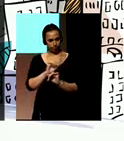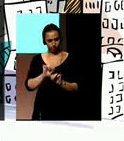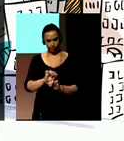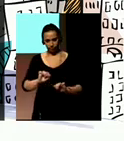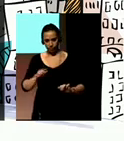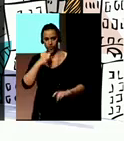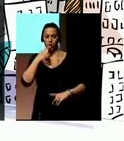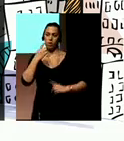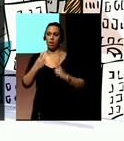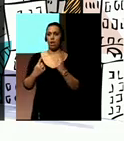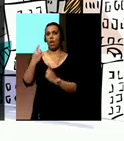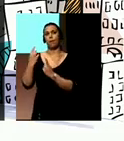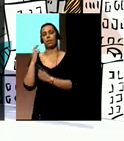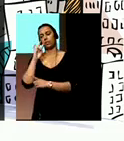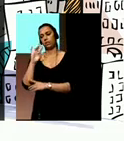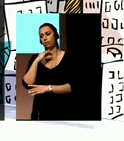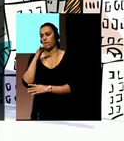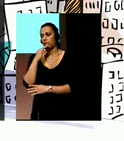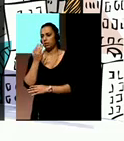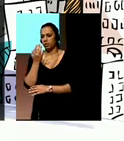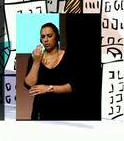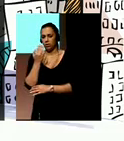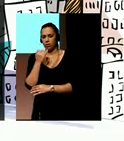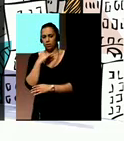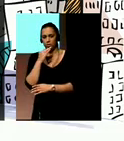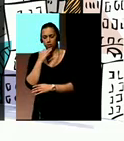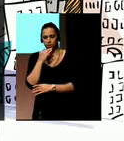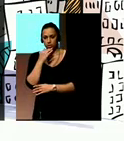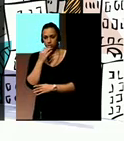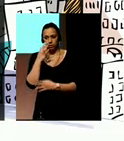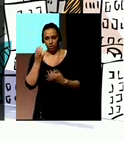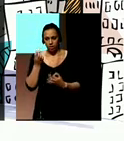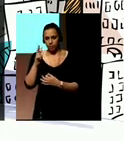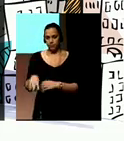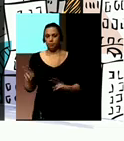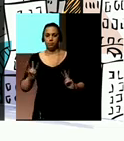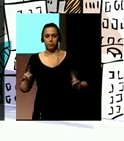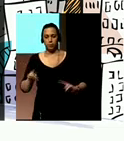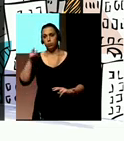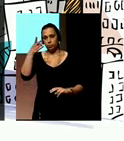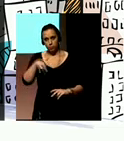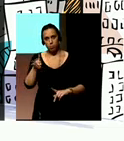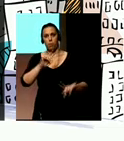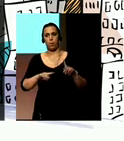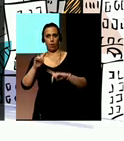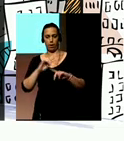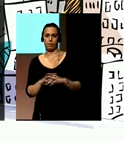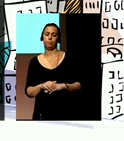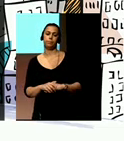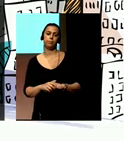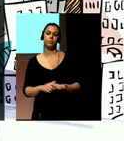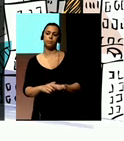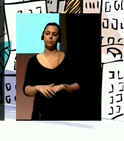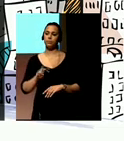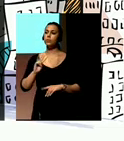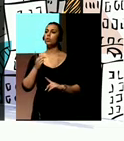more a kind of artwork from a museum, impossible to touch. It's not something alive. This is one of our